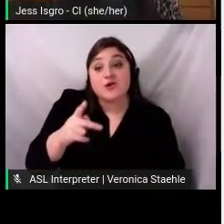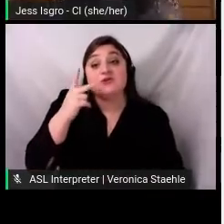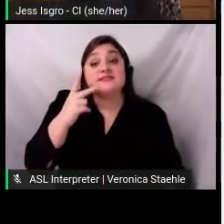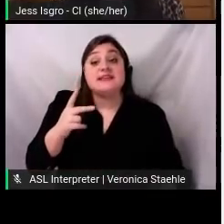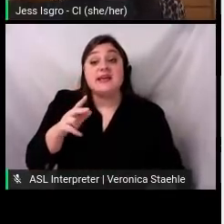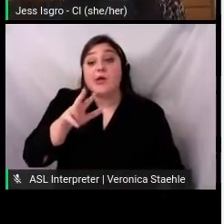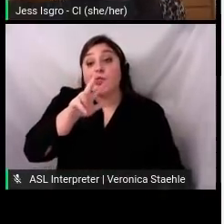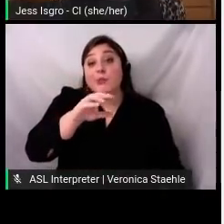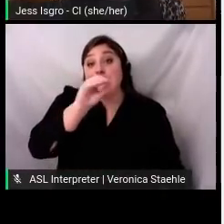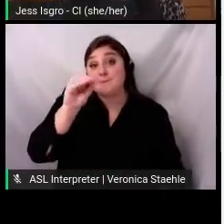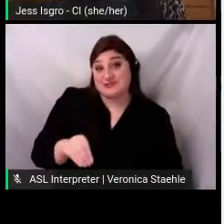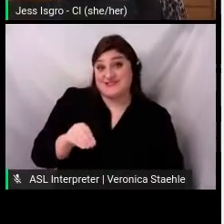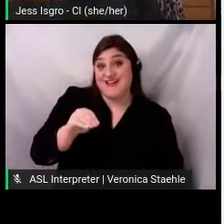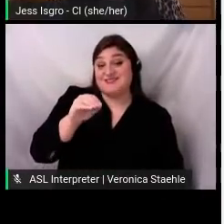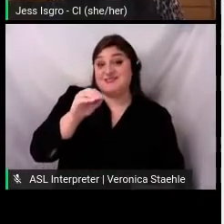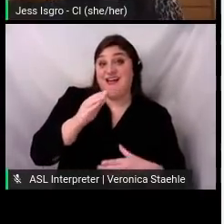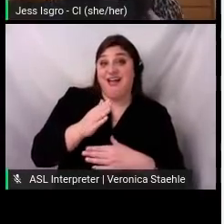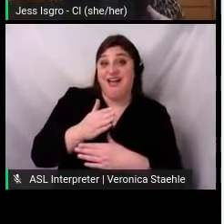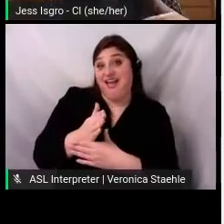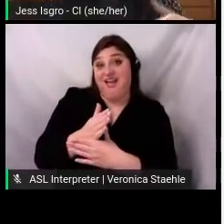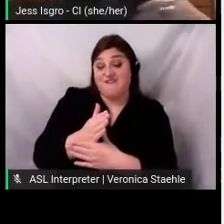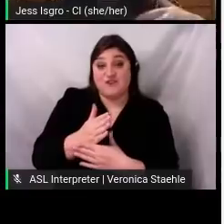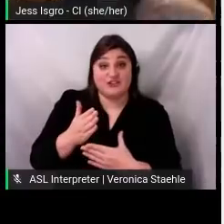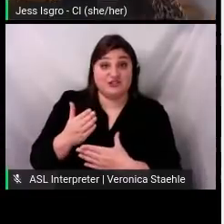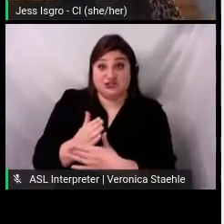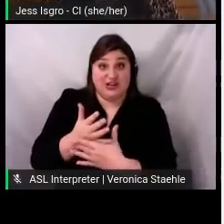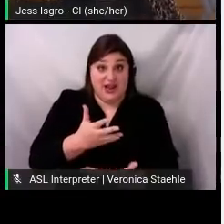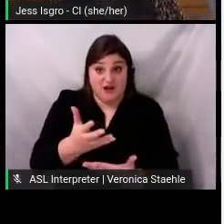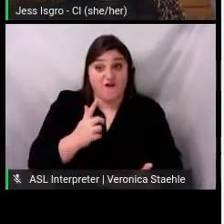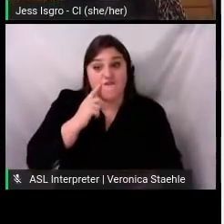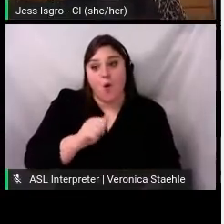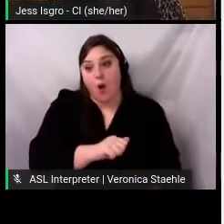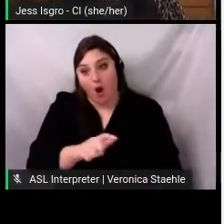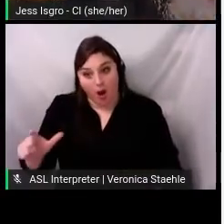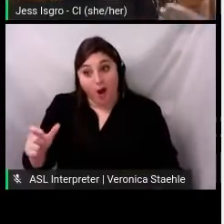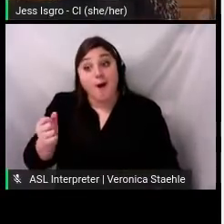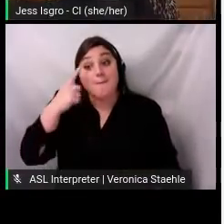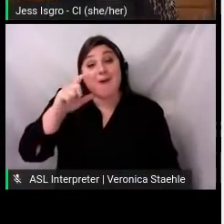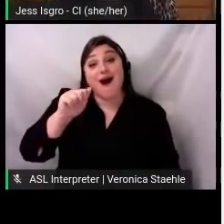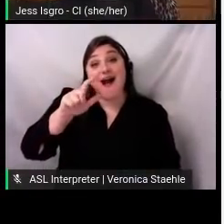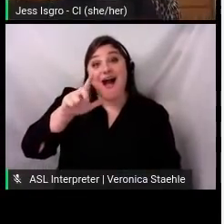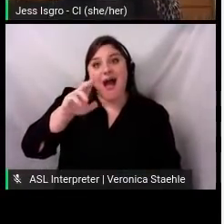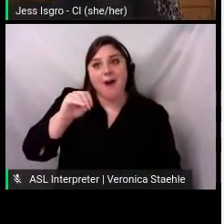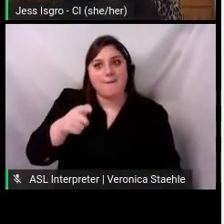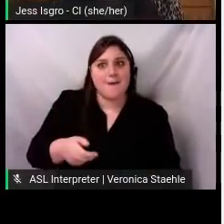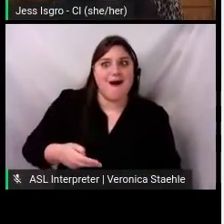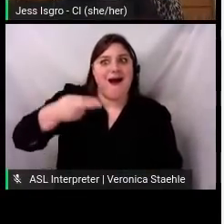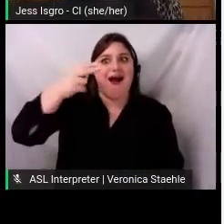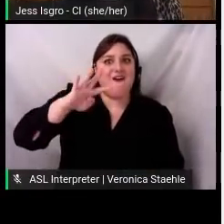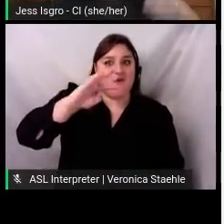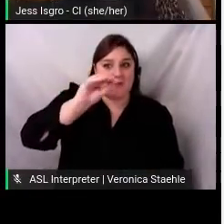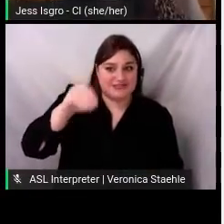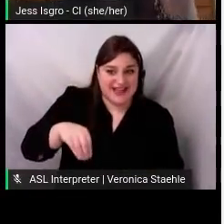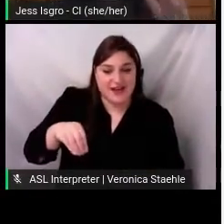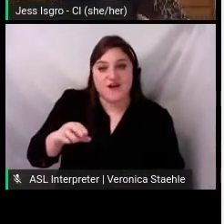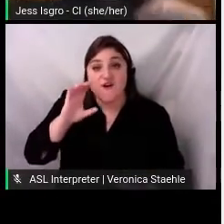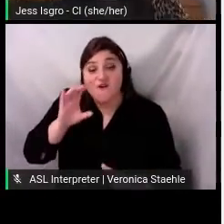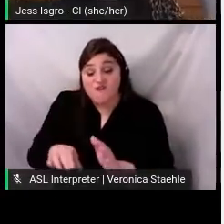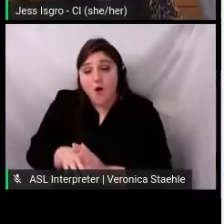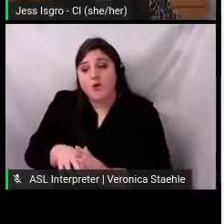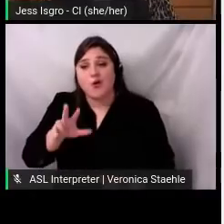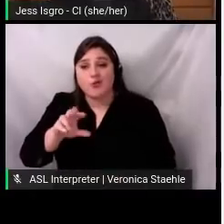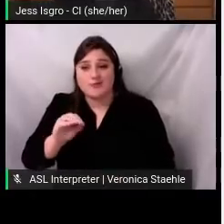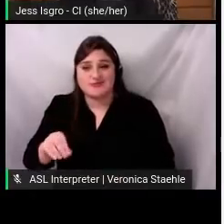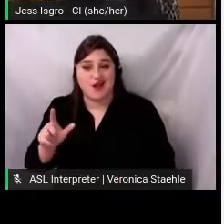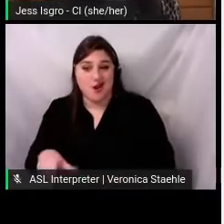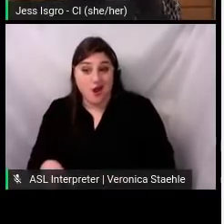engagement rate across post formats, but that's a little bit higher for albums at 4%, lower for photo posts at 3%, and at its